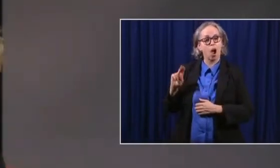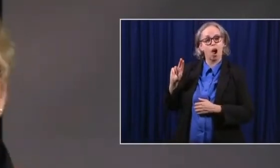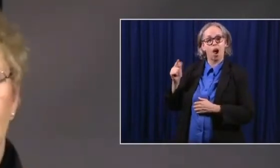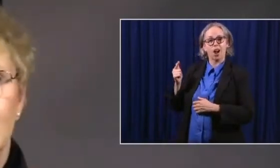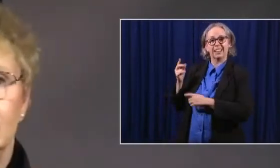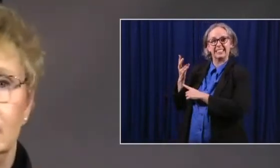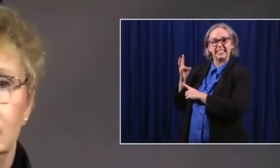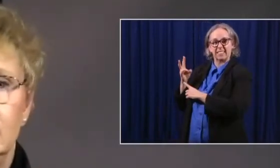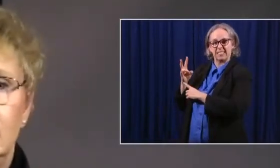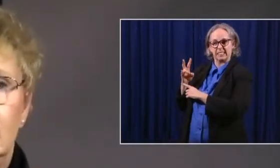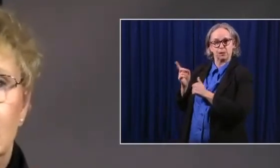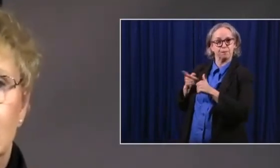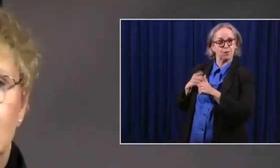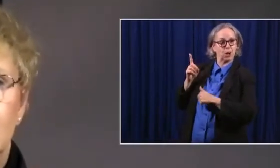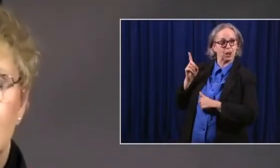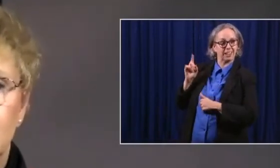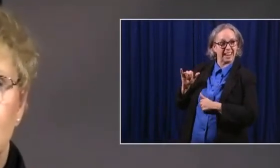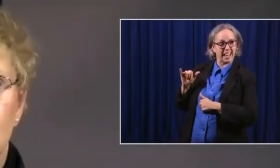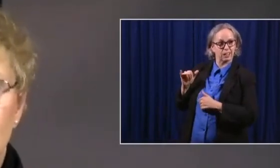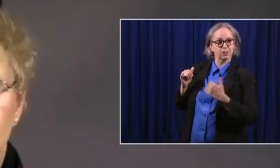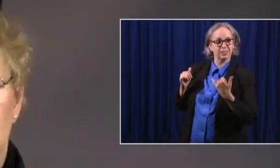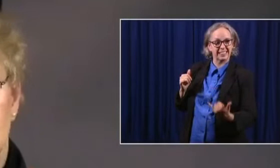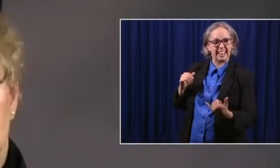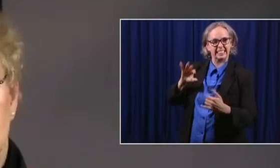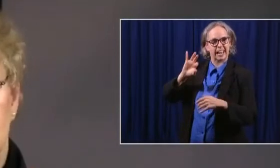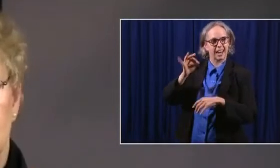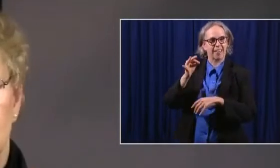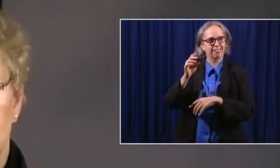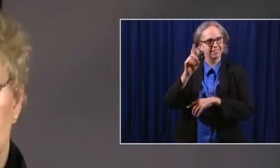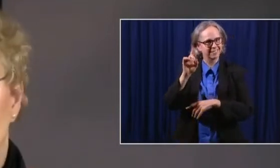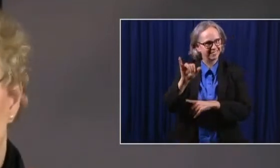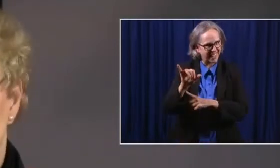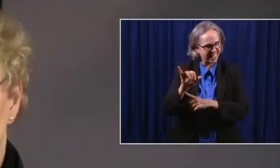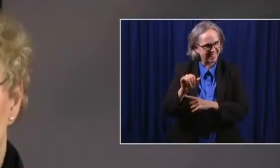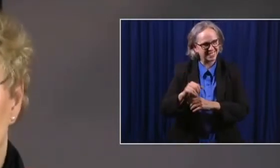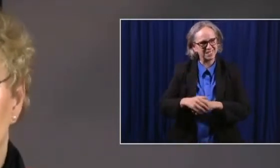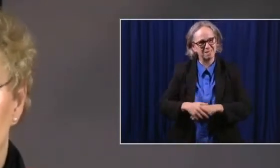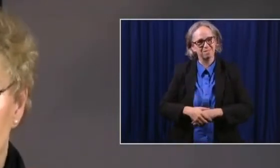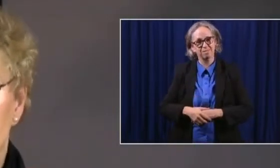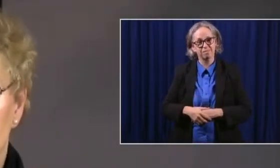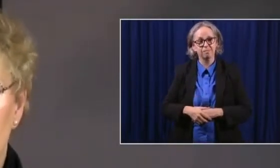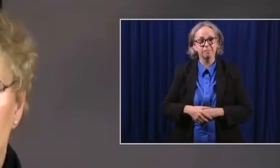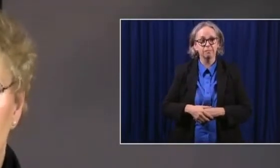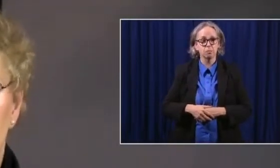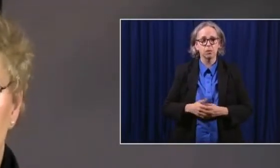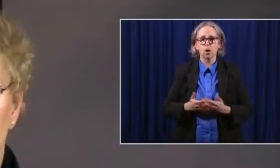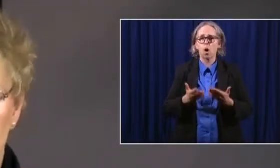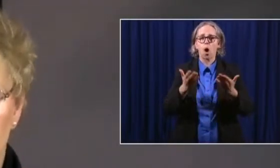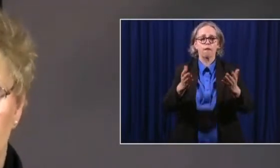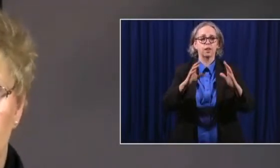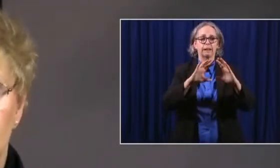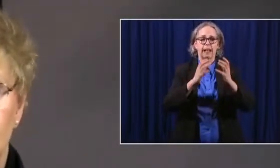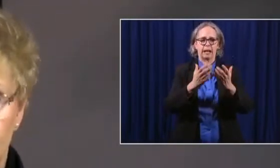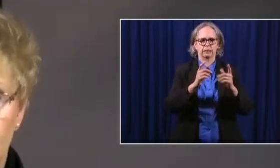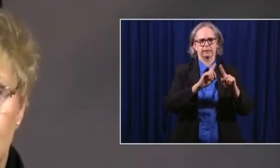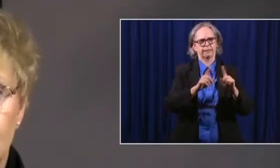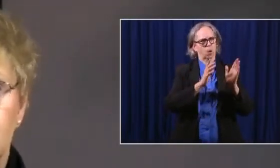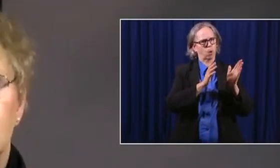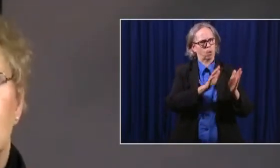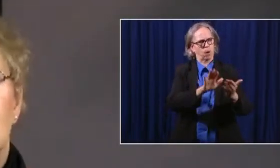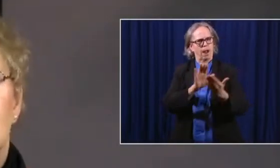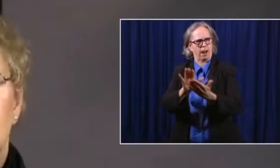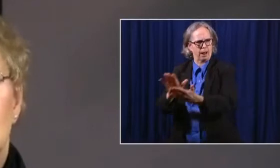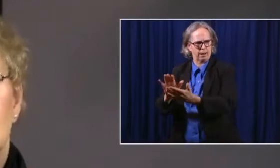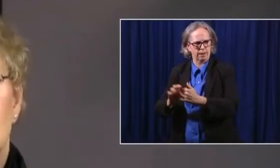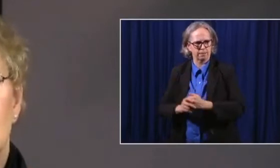day 9 of classes, and we are offering those classes in several modes, as many as possible in person, in